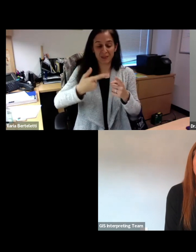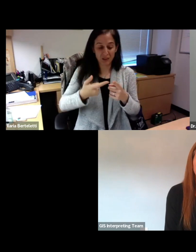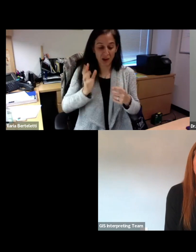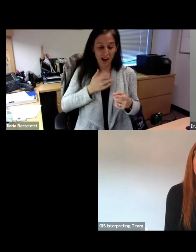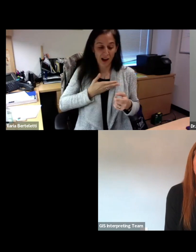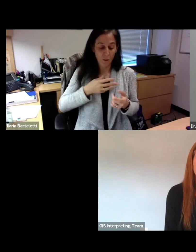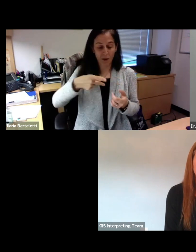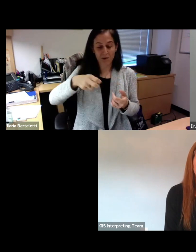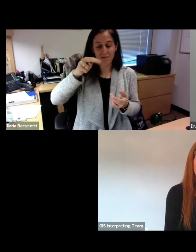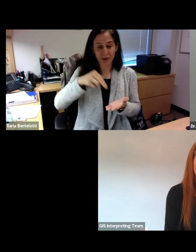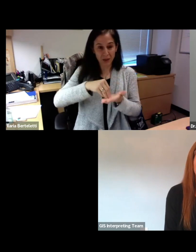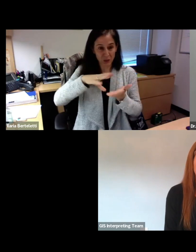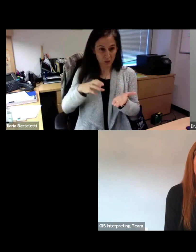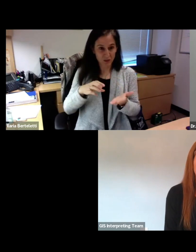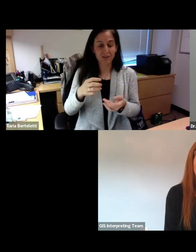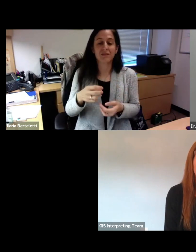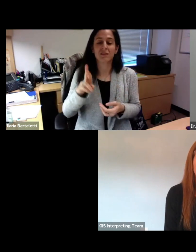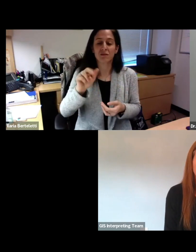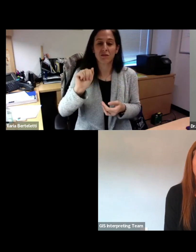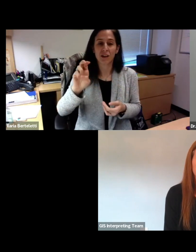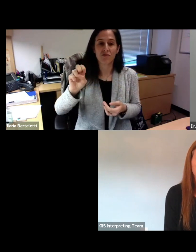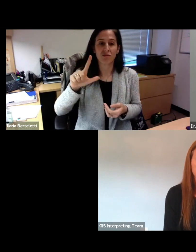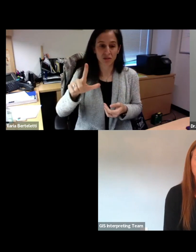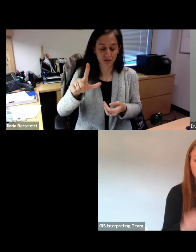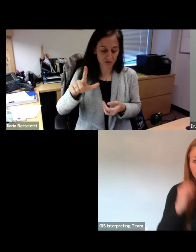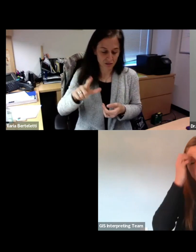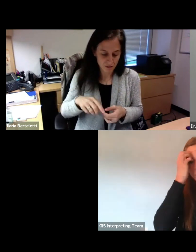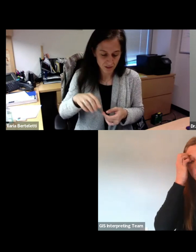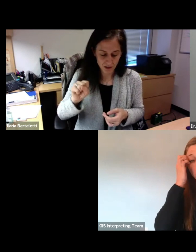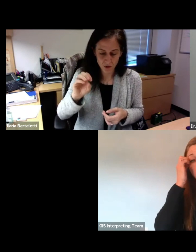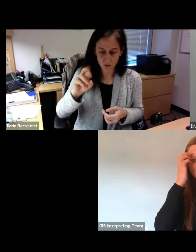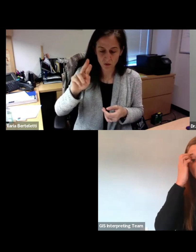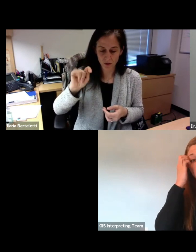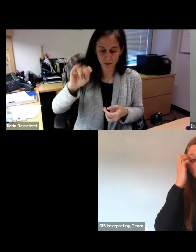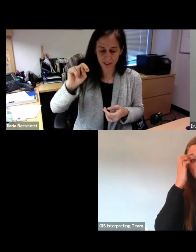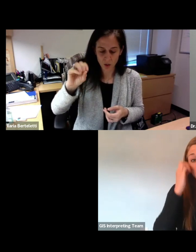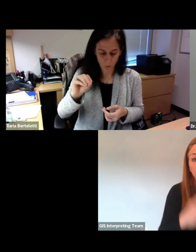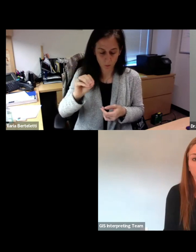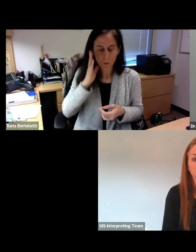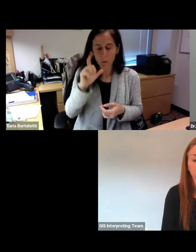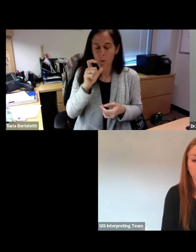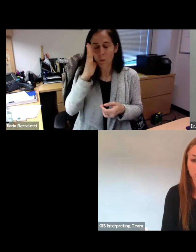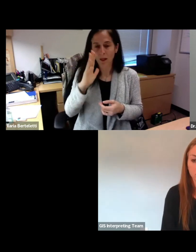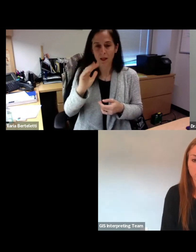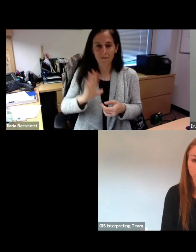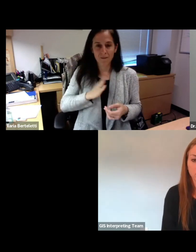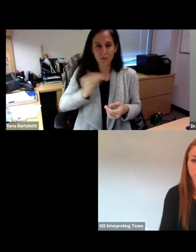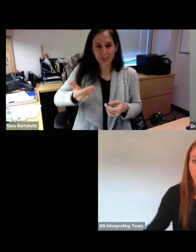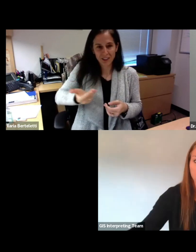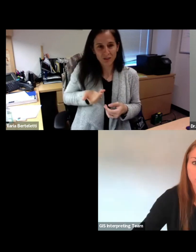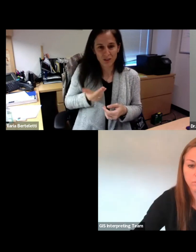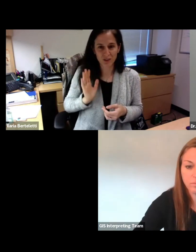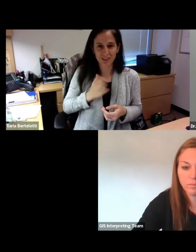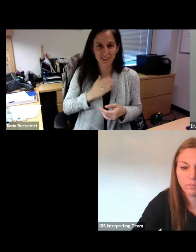I think that's all for me. So I'd like to turn it over to our students, first beginning with